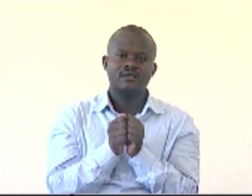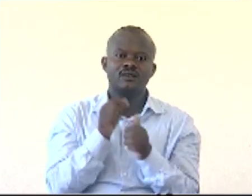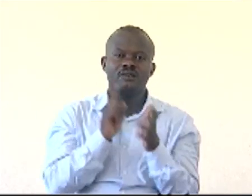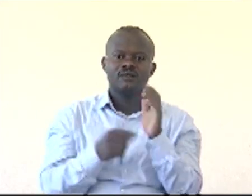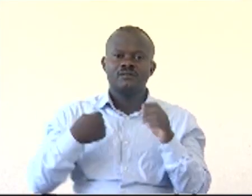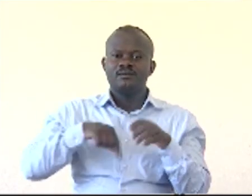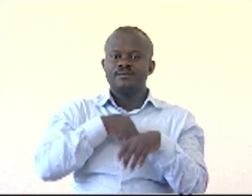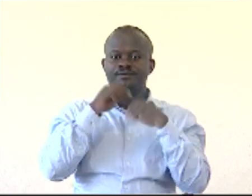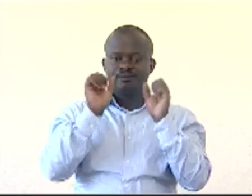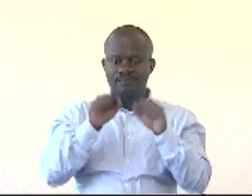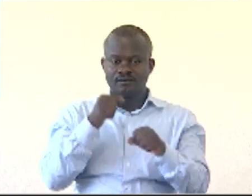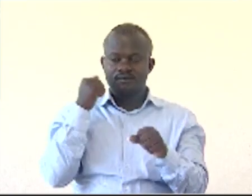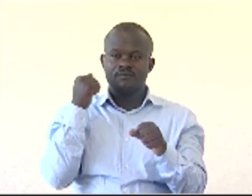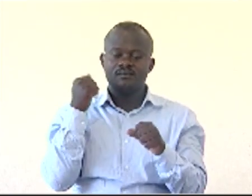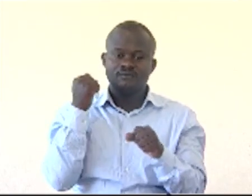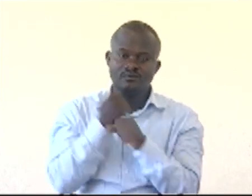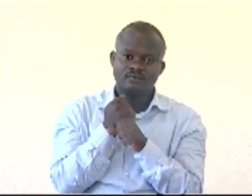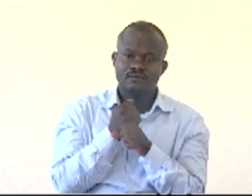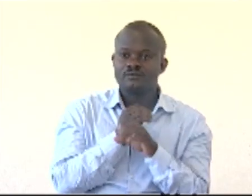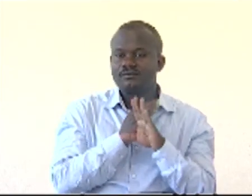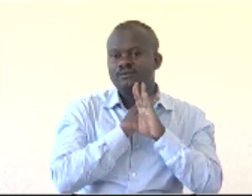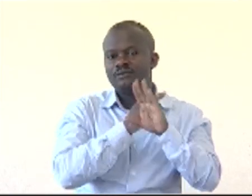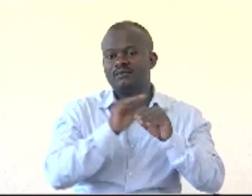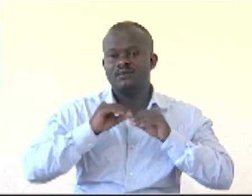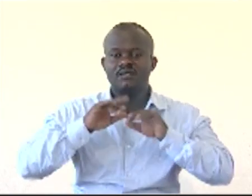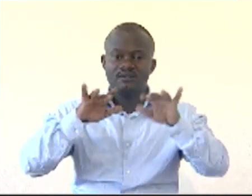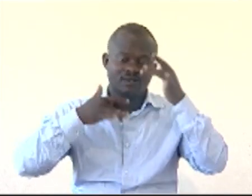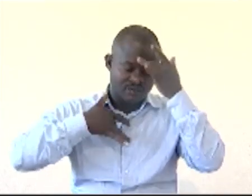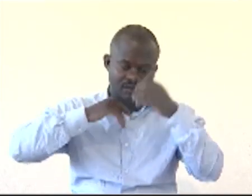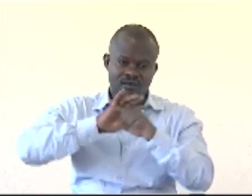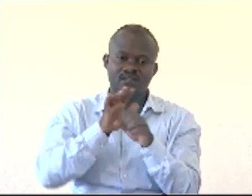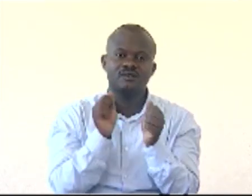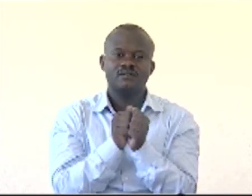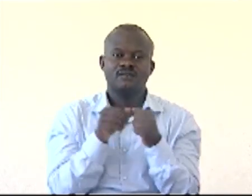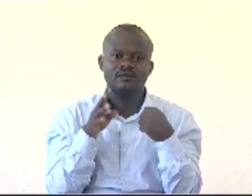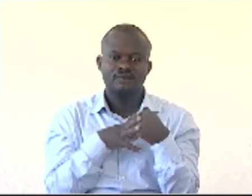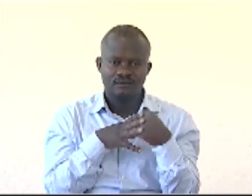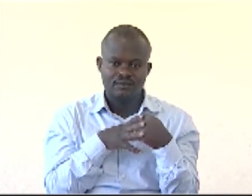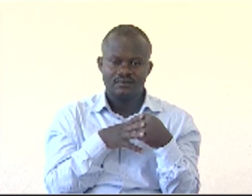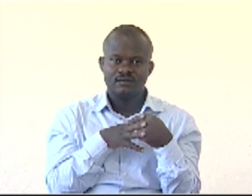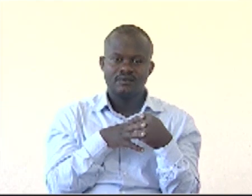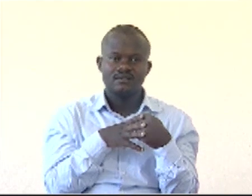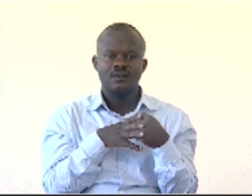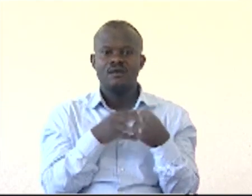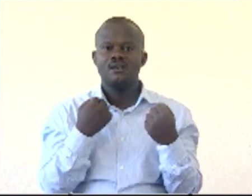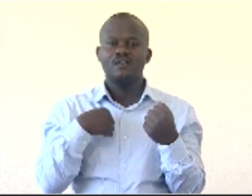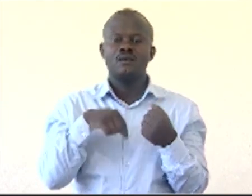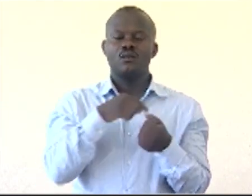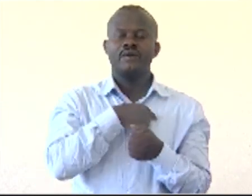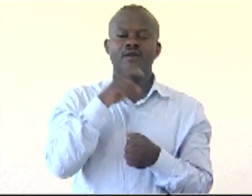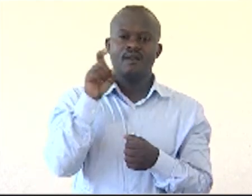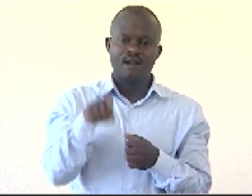we do to prevent the spread of COVID-19? Here we